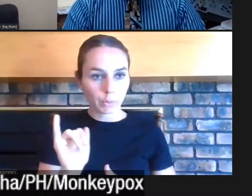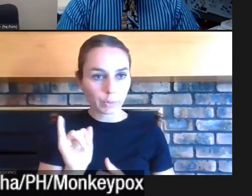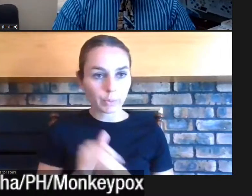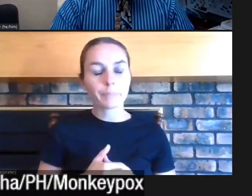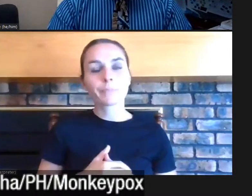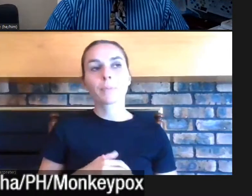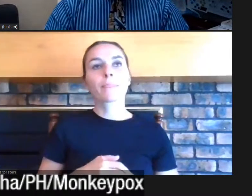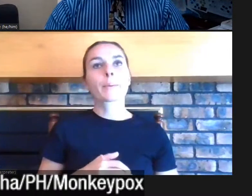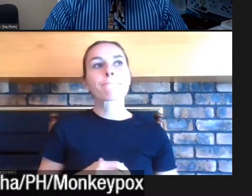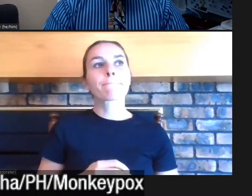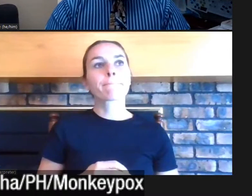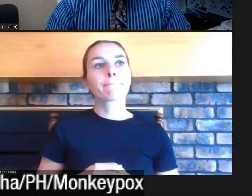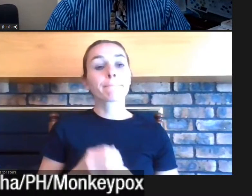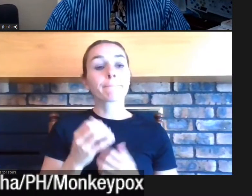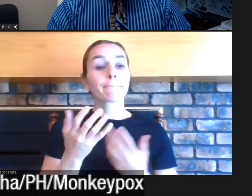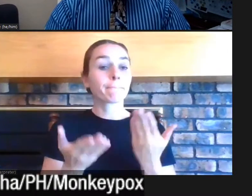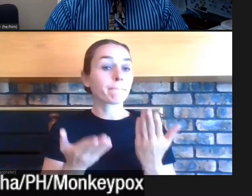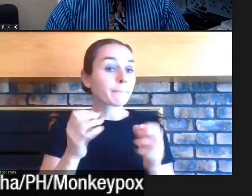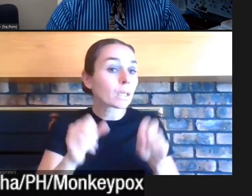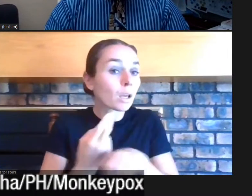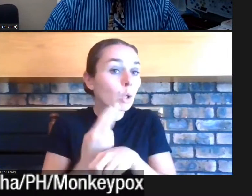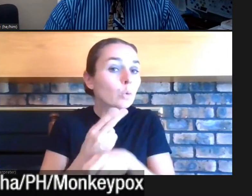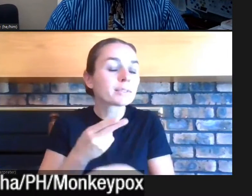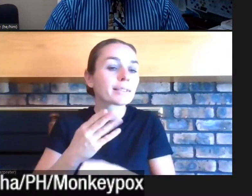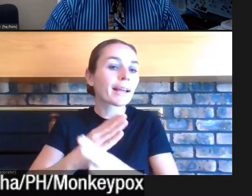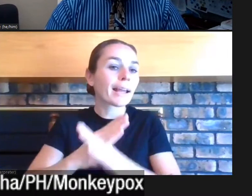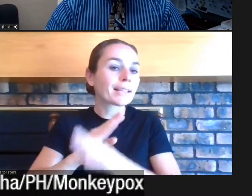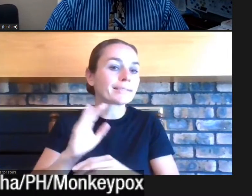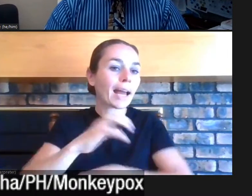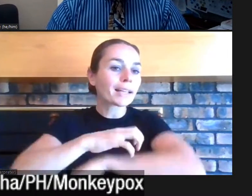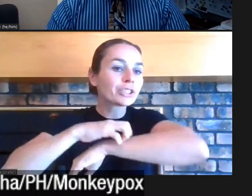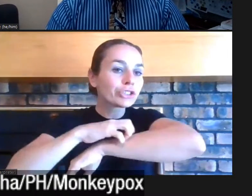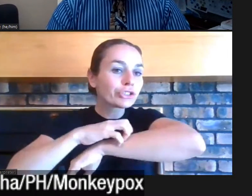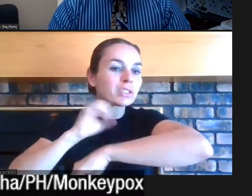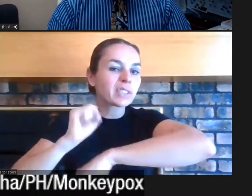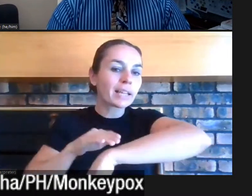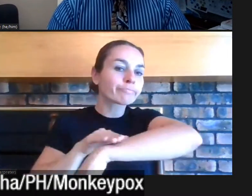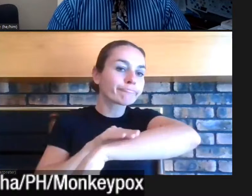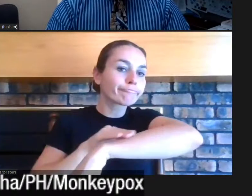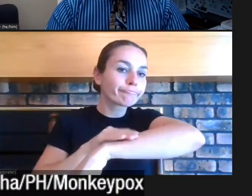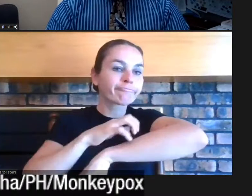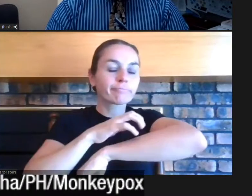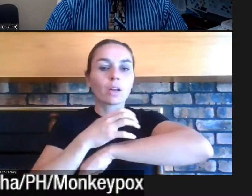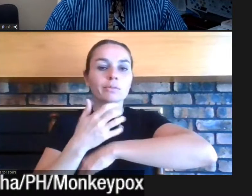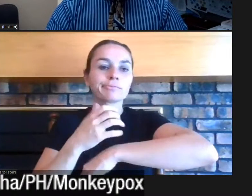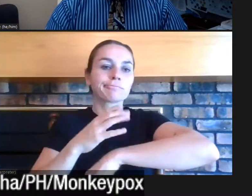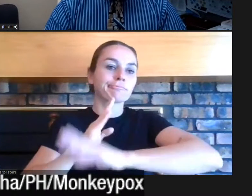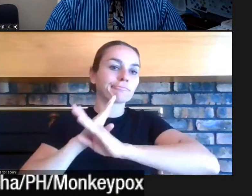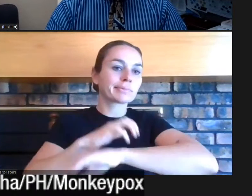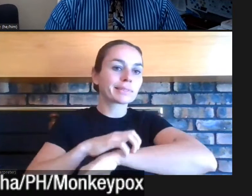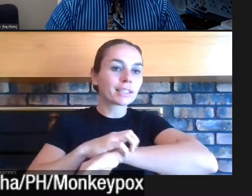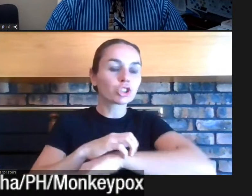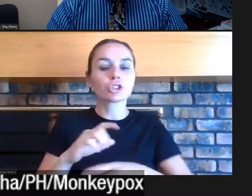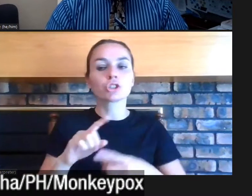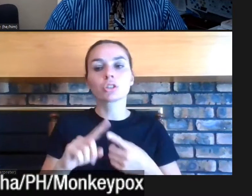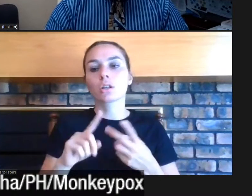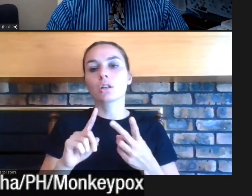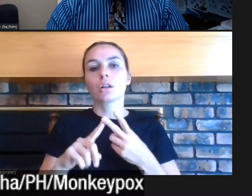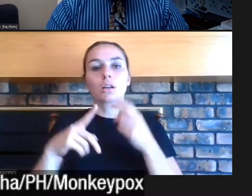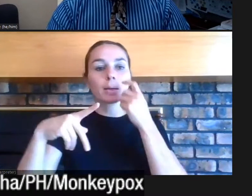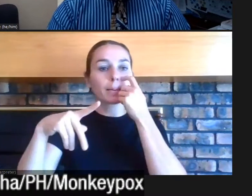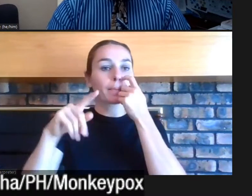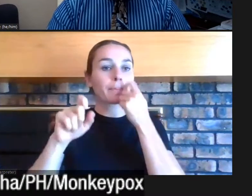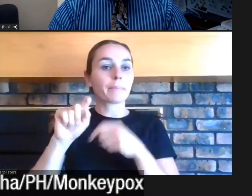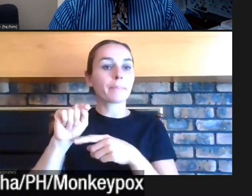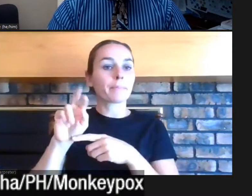Sometimes taking an anti-itch medication may help because these lesions can be itchy. Putting on a barrier like a petrolatum or petroleum jelly